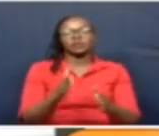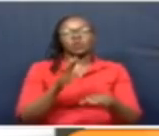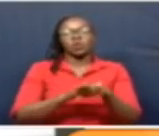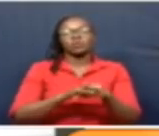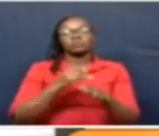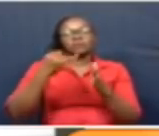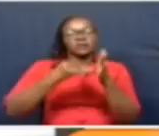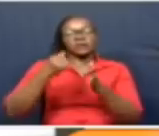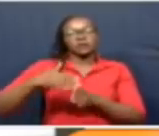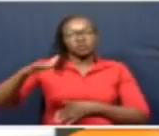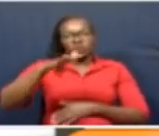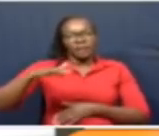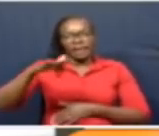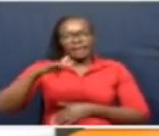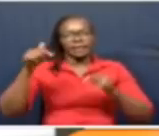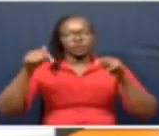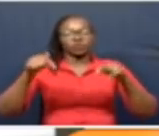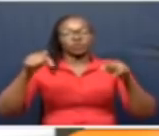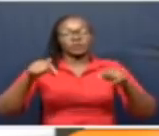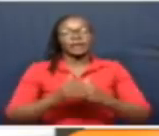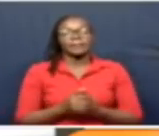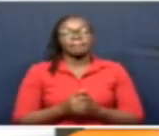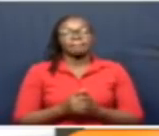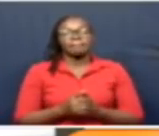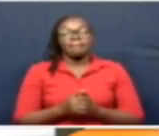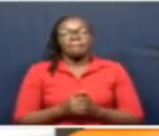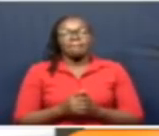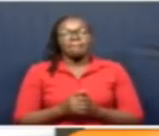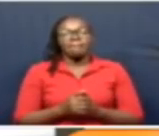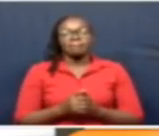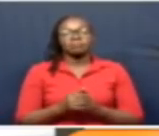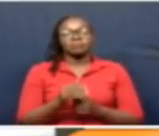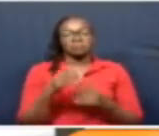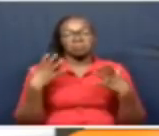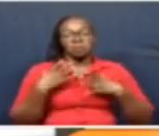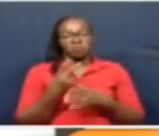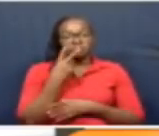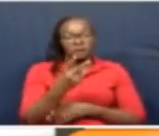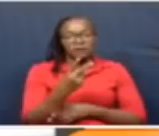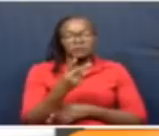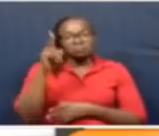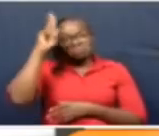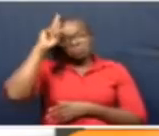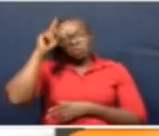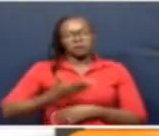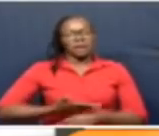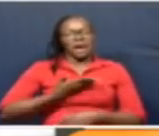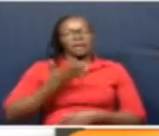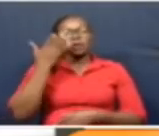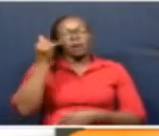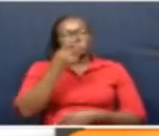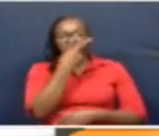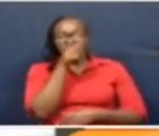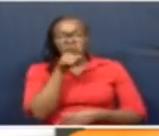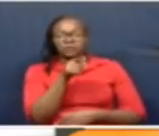Road off Likoni Road in industrial area Nairobi. According to eyewitnesses, the officer was angered after the suspect in the